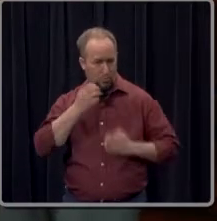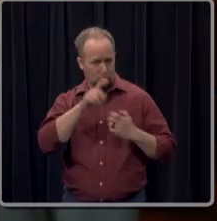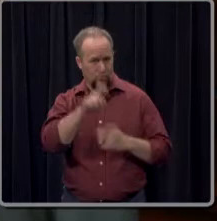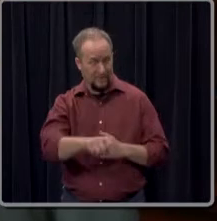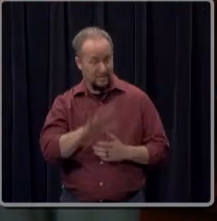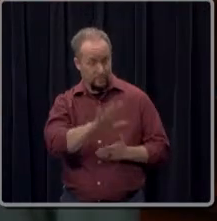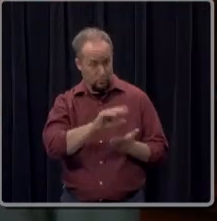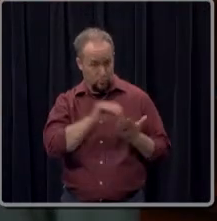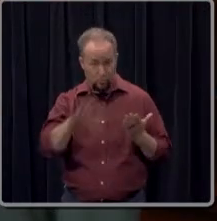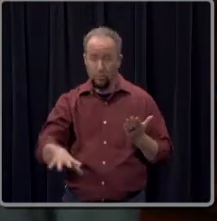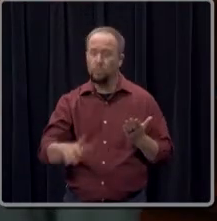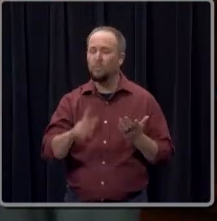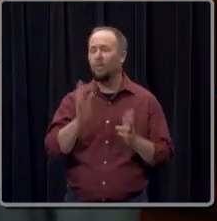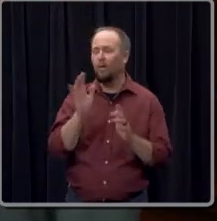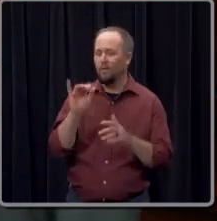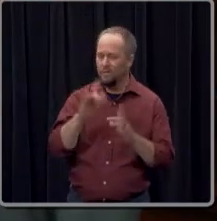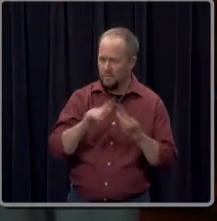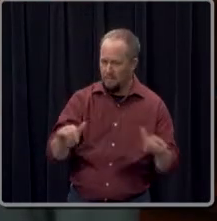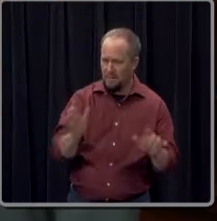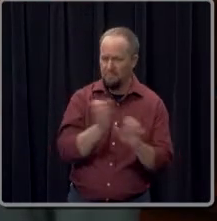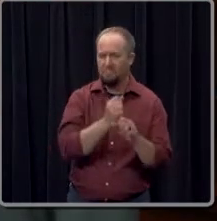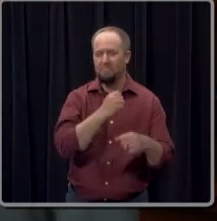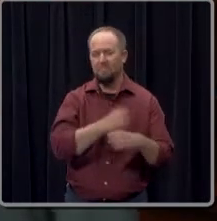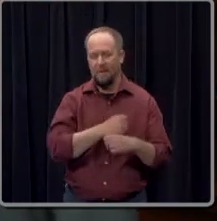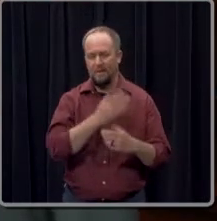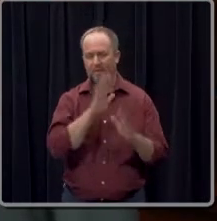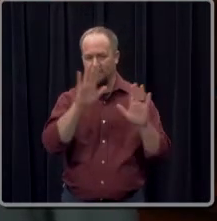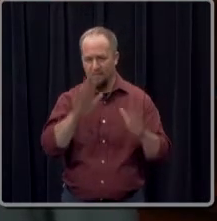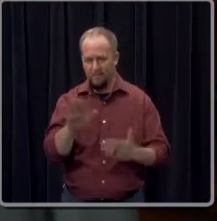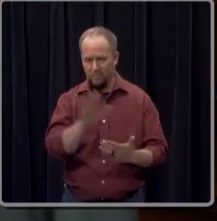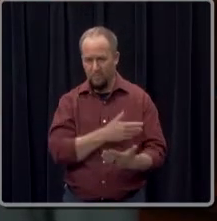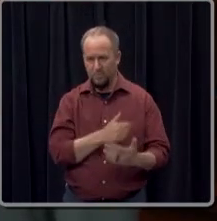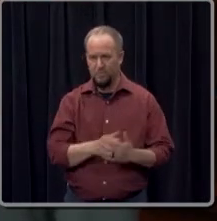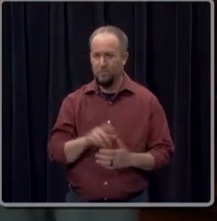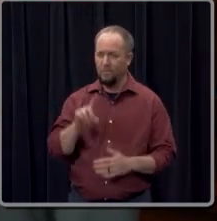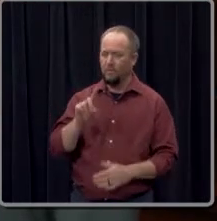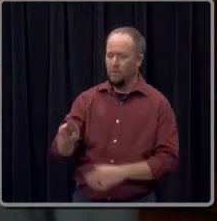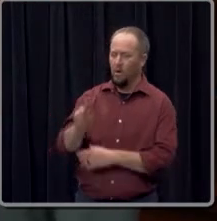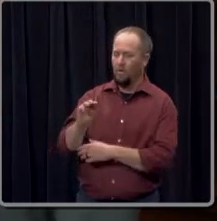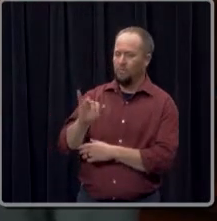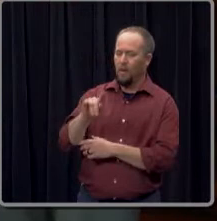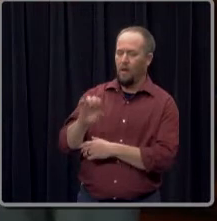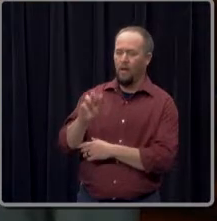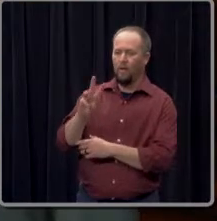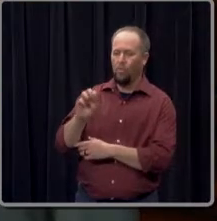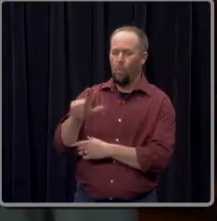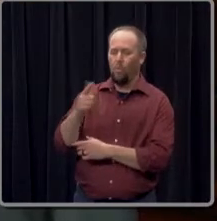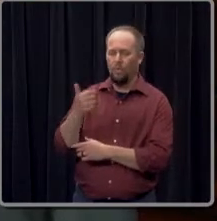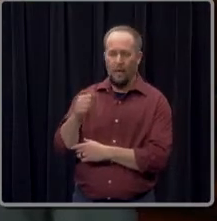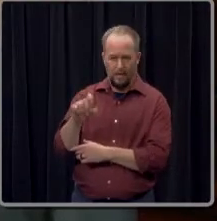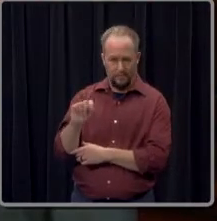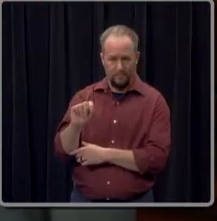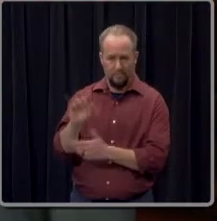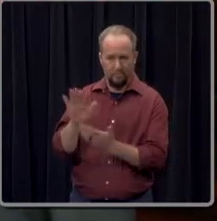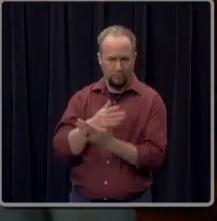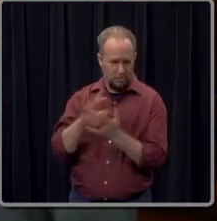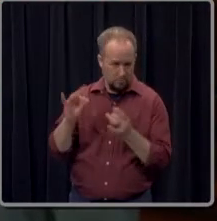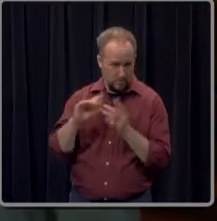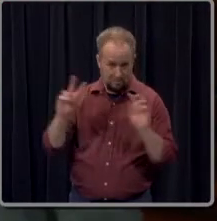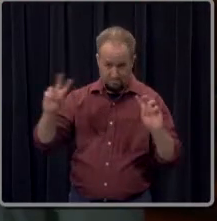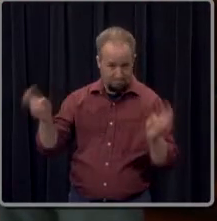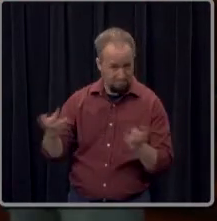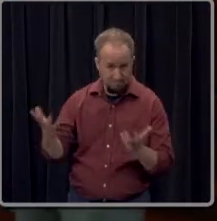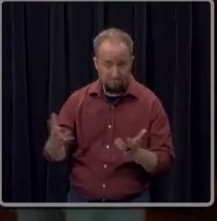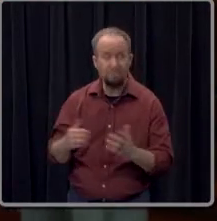music. Dr. Mike Wolgast, athletic director at Olathe East, shared the following with us about Laura. He